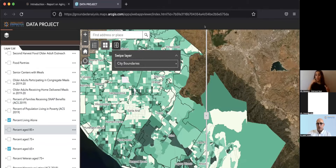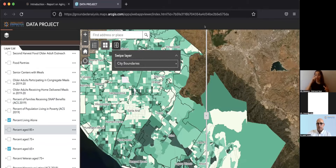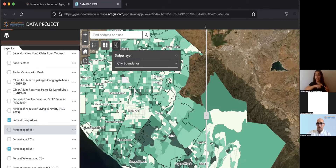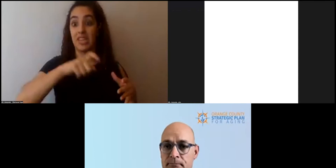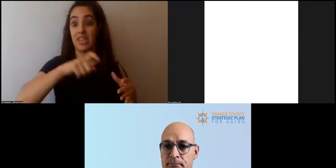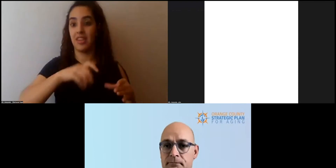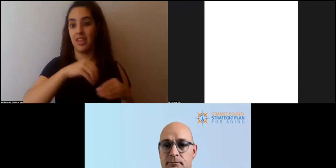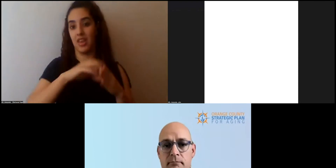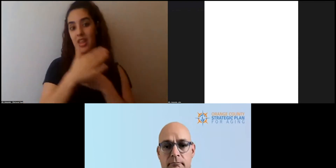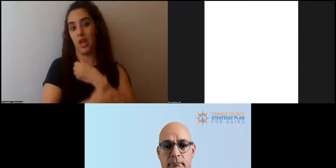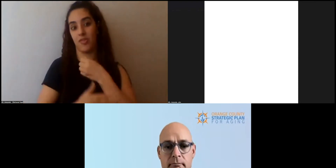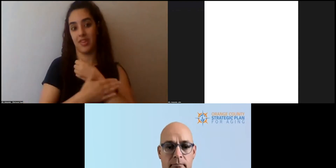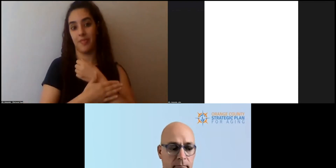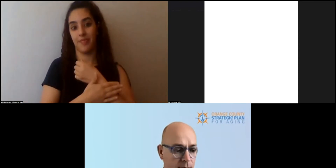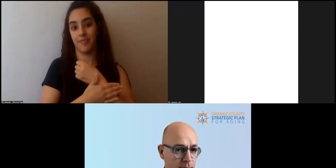to Jim.